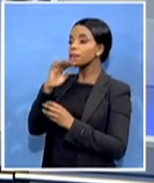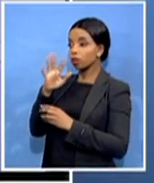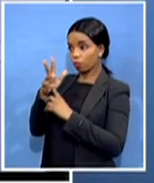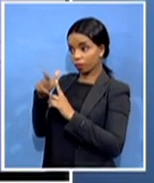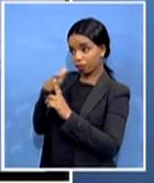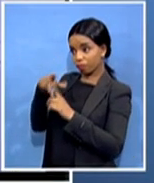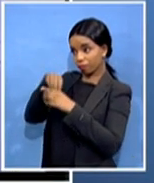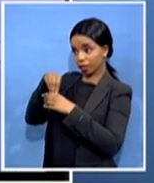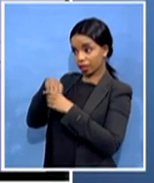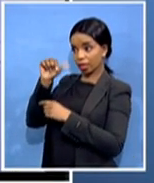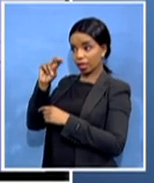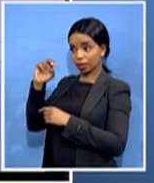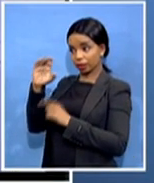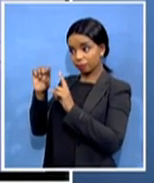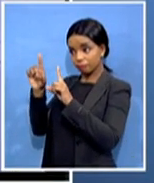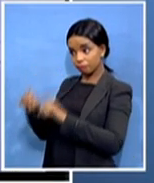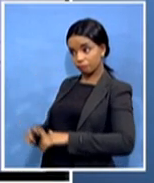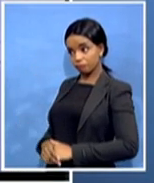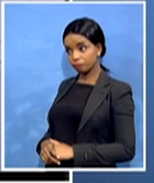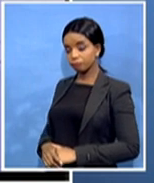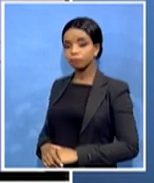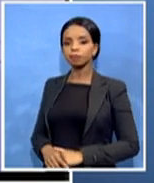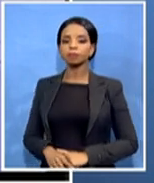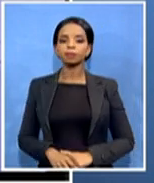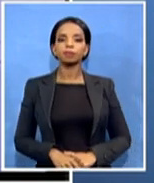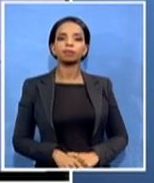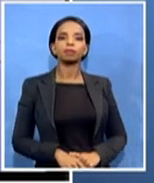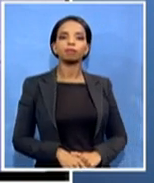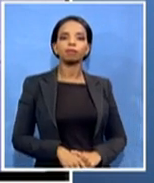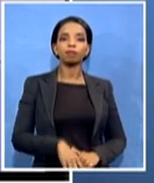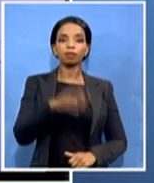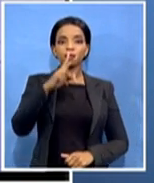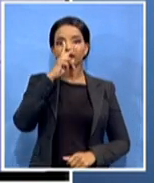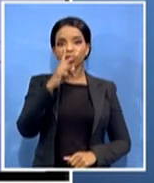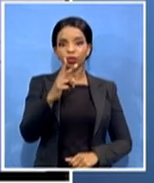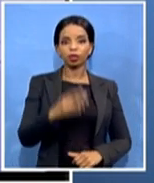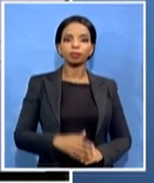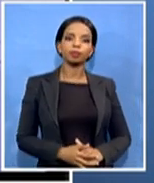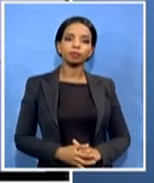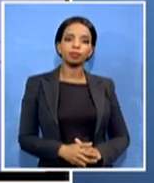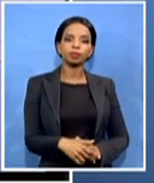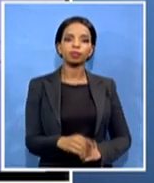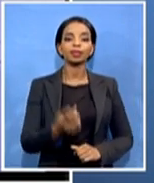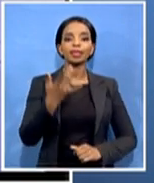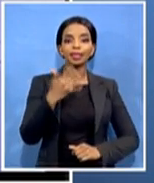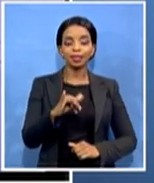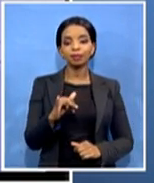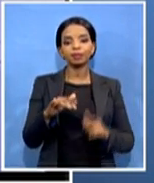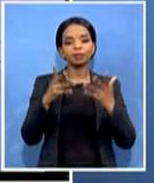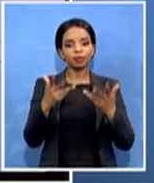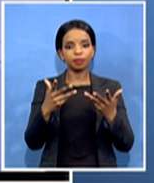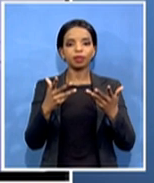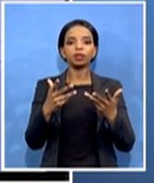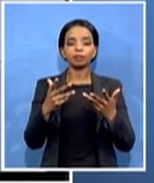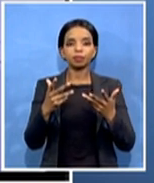Look, if I heard you clearly, if people have raised issues with the public protector, I don't think anything